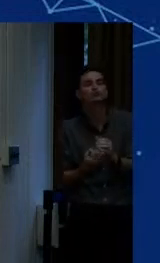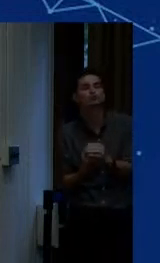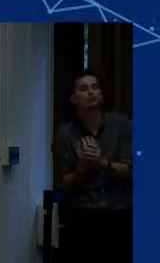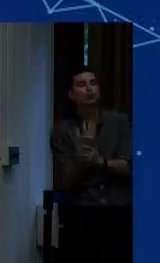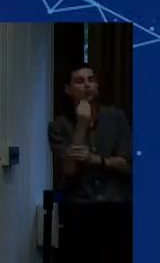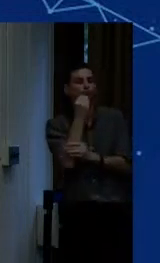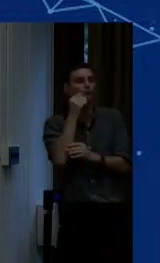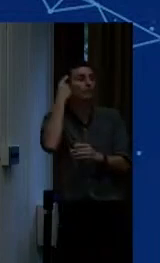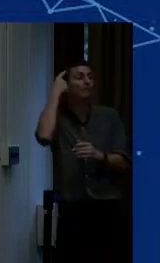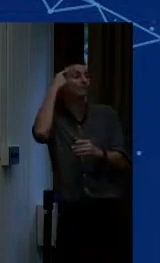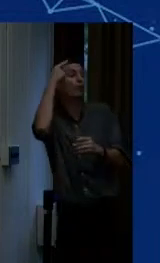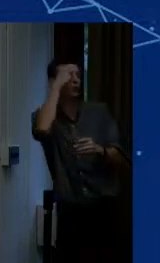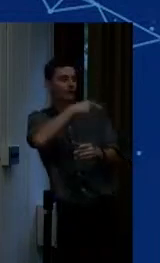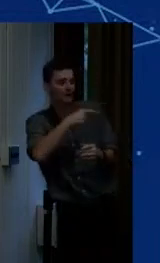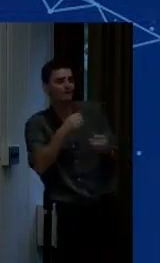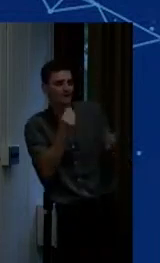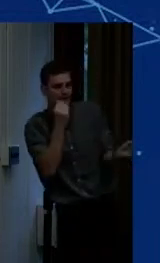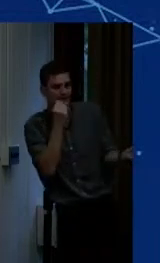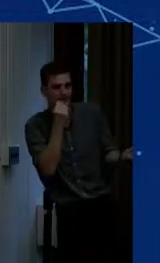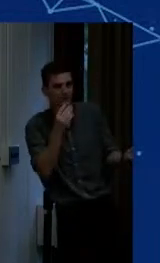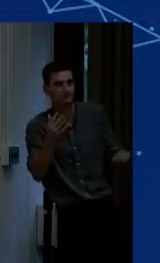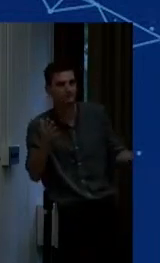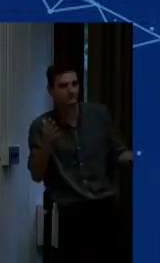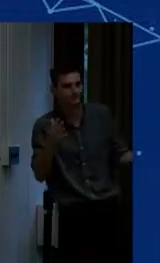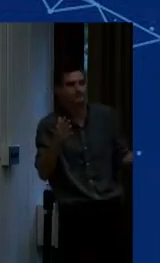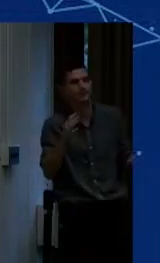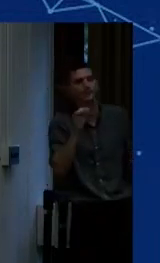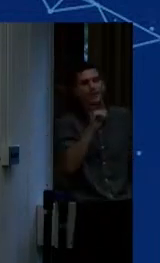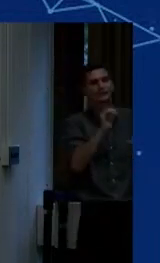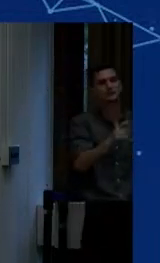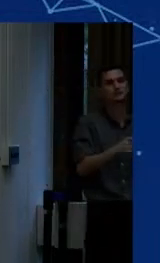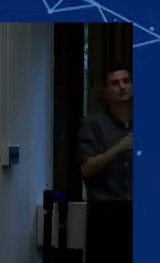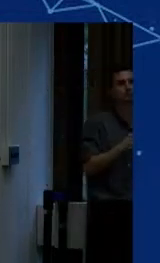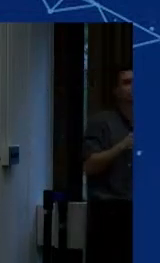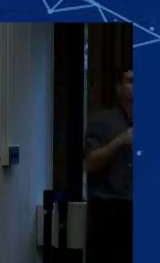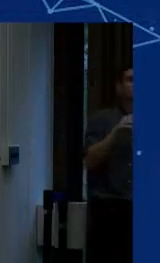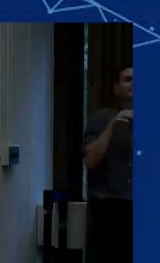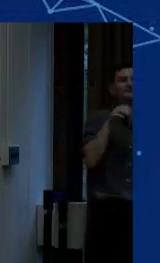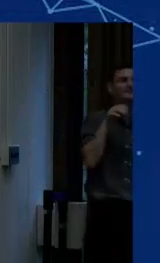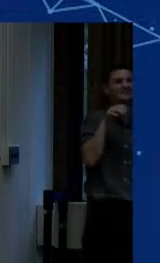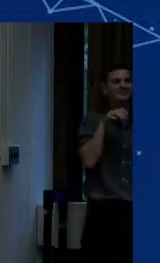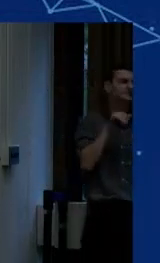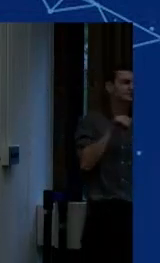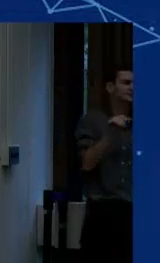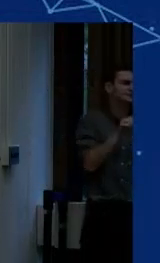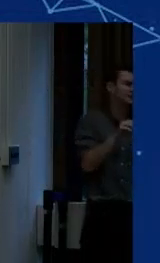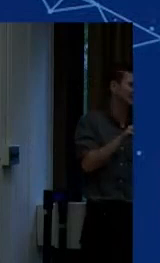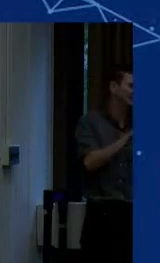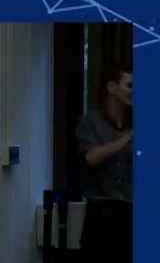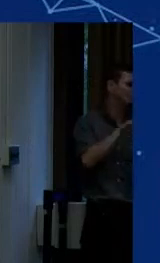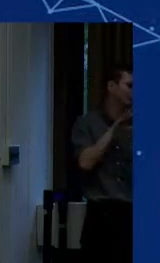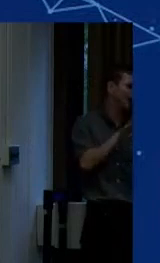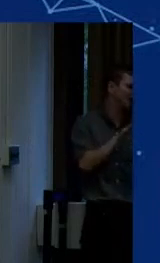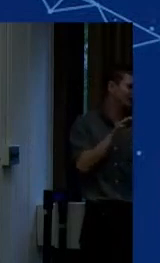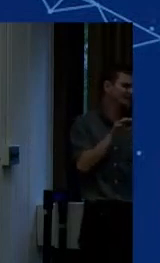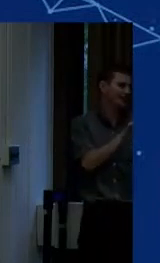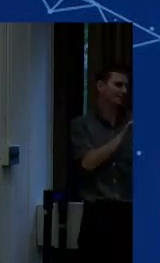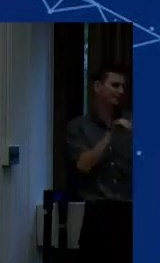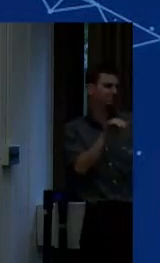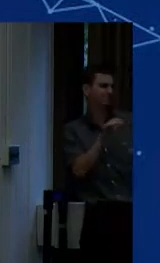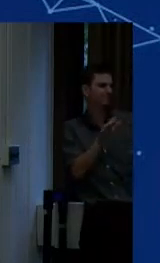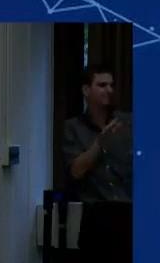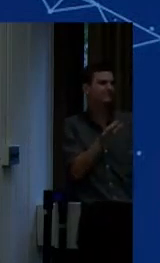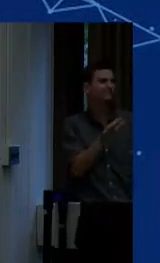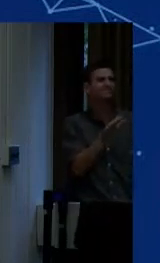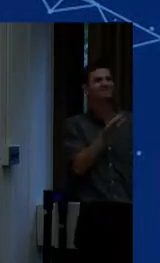is sort of the first step. Still, this is sort of abstract, right? So I was talking to them more, and I was